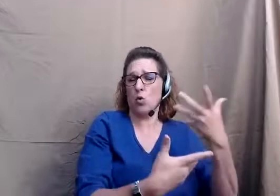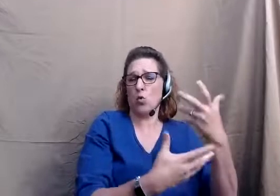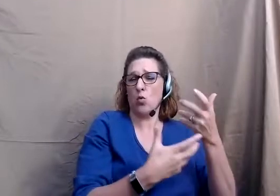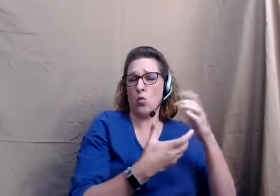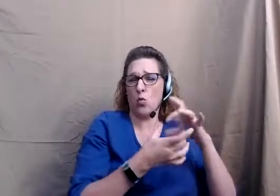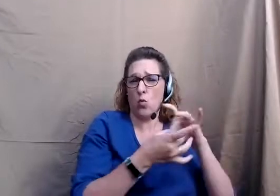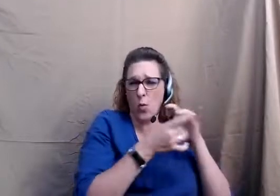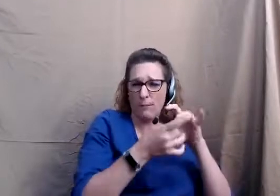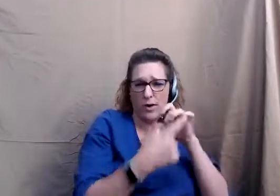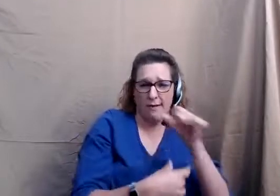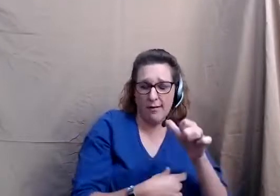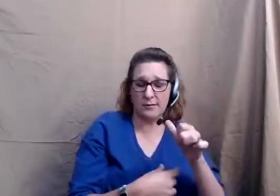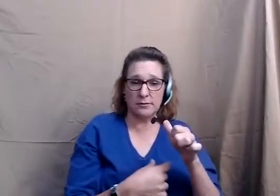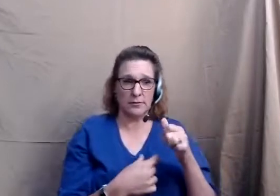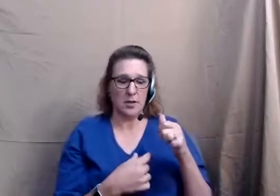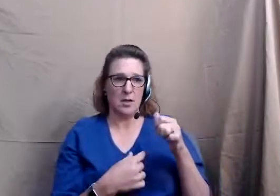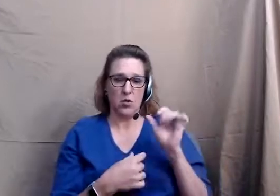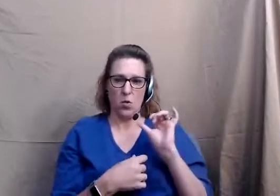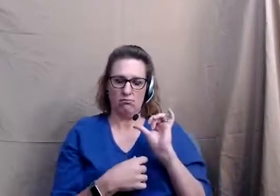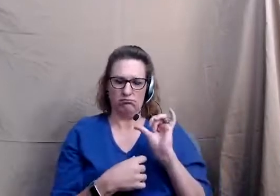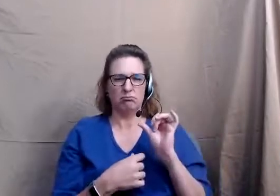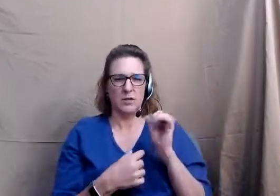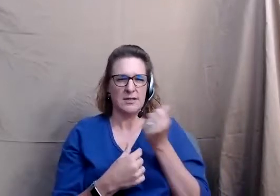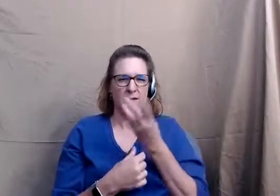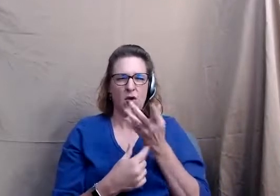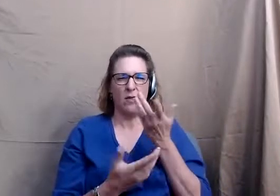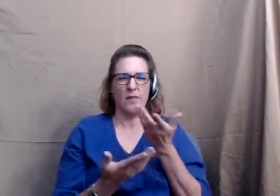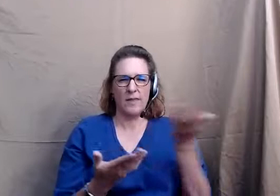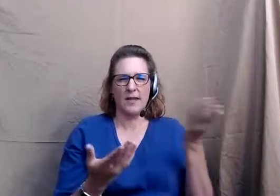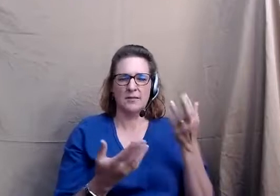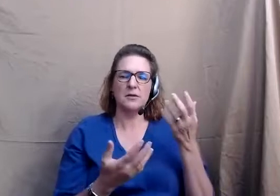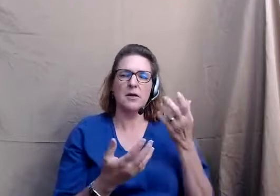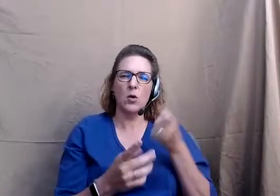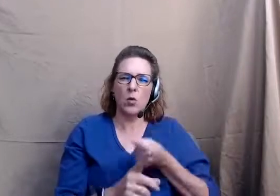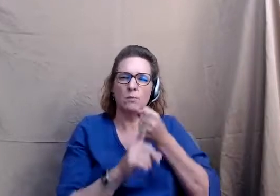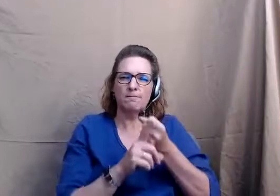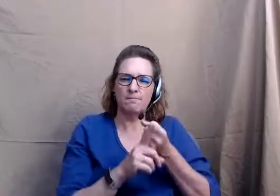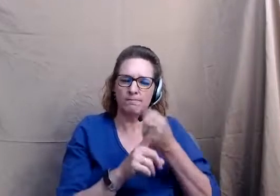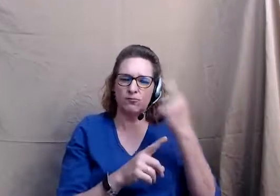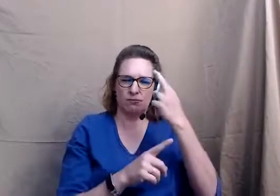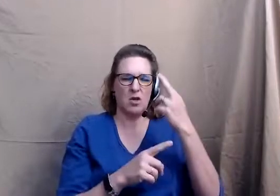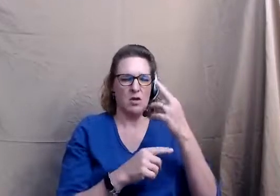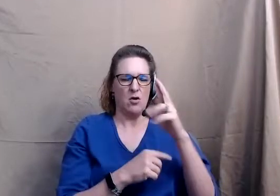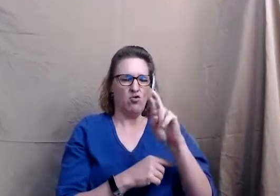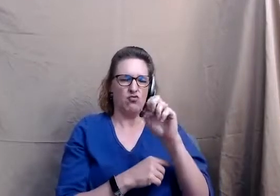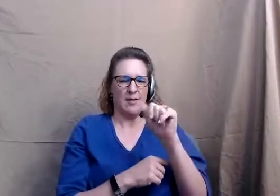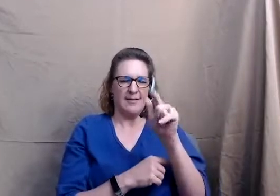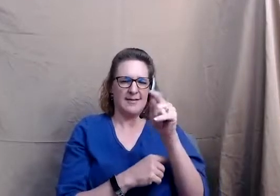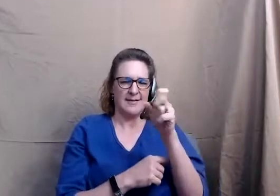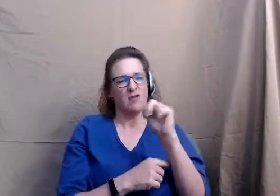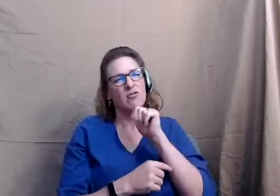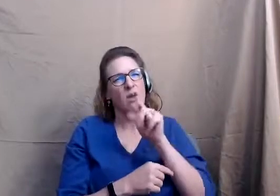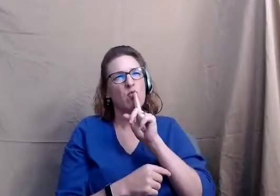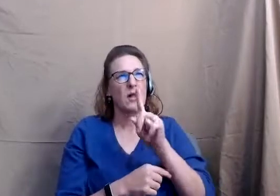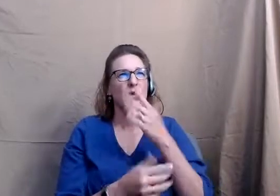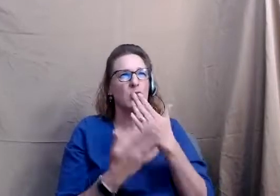that realization, or that assertion, I should say. Realization is a strong word to use for something that we don't actually have good research on. But